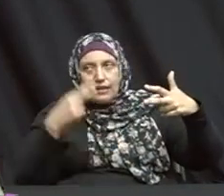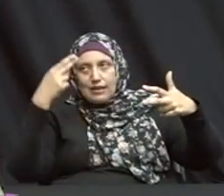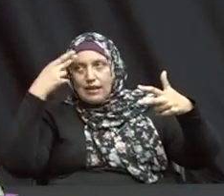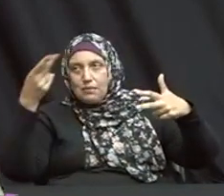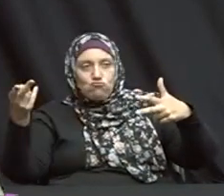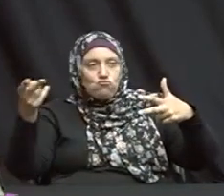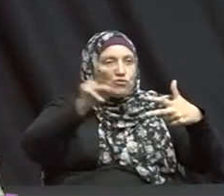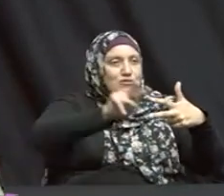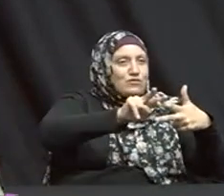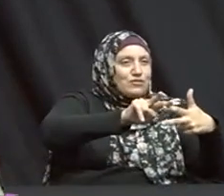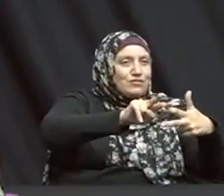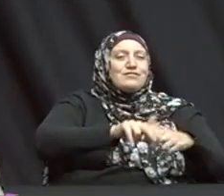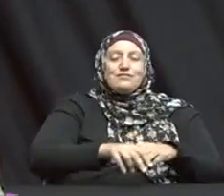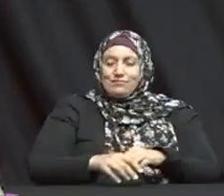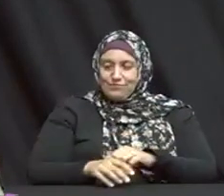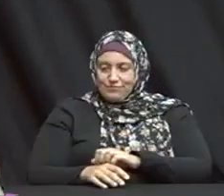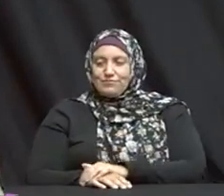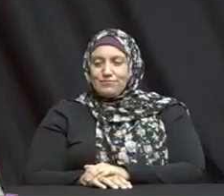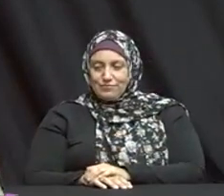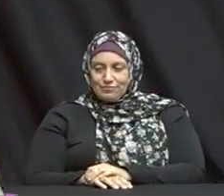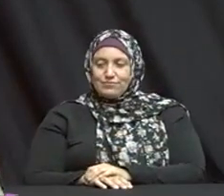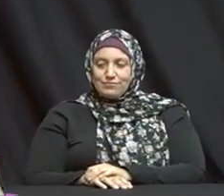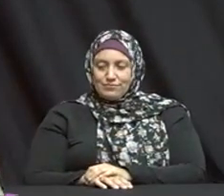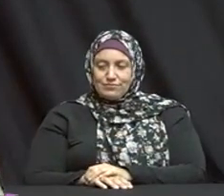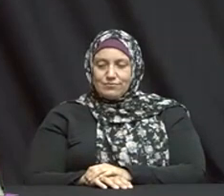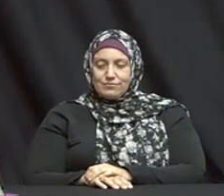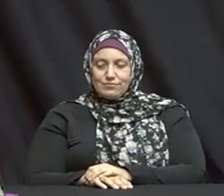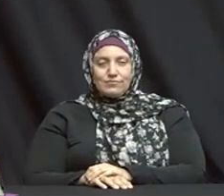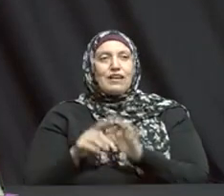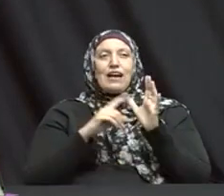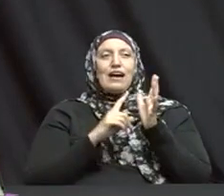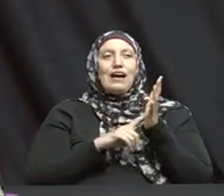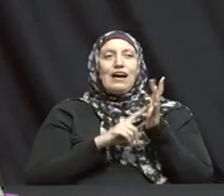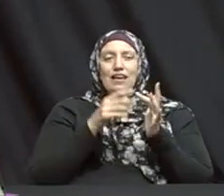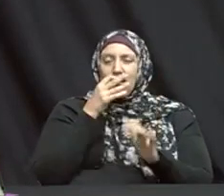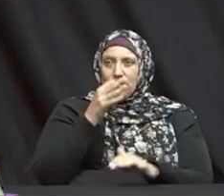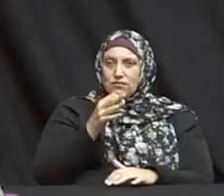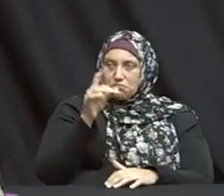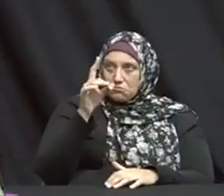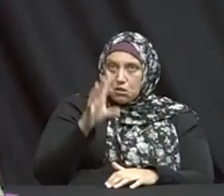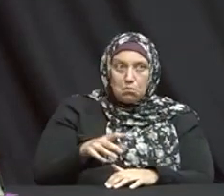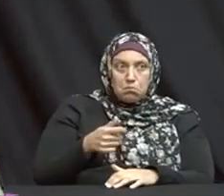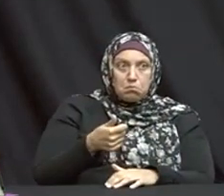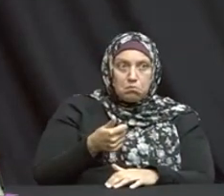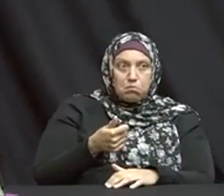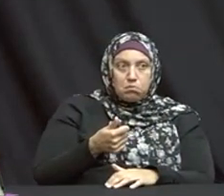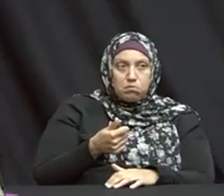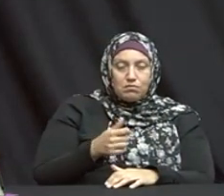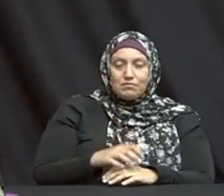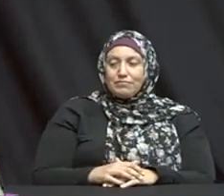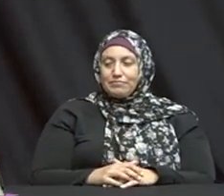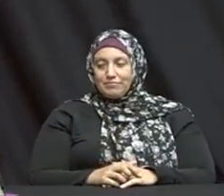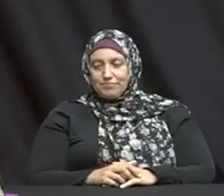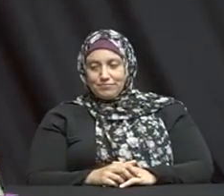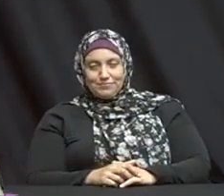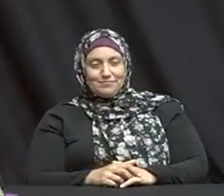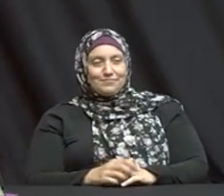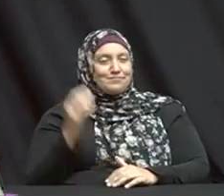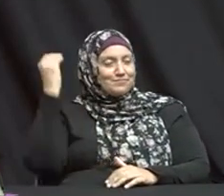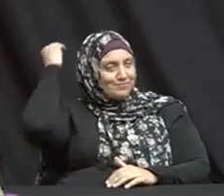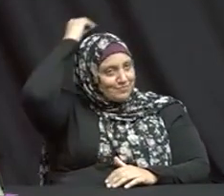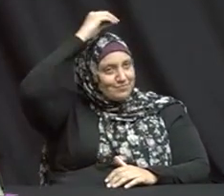Hassan, Sheikh, how is that viewed Islamically? Yes. I was just about to say that